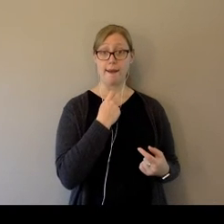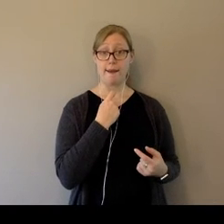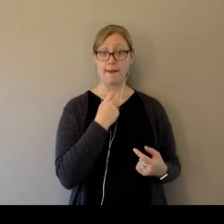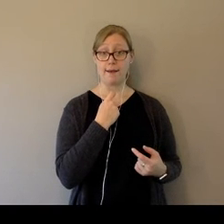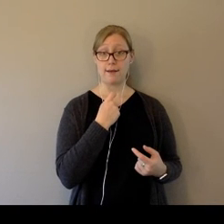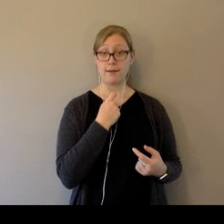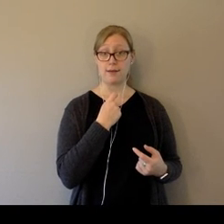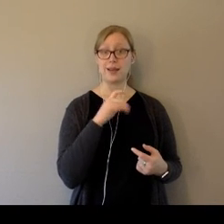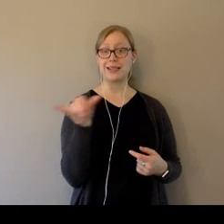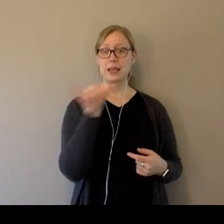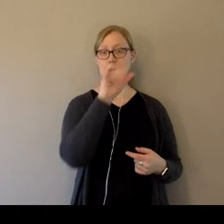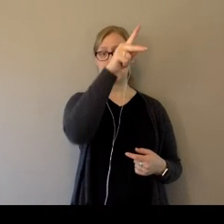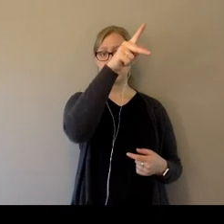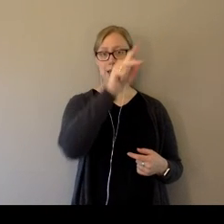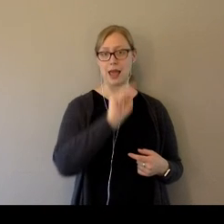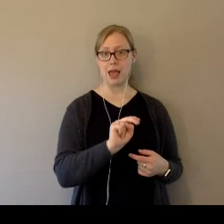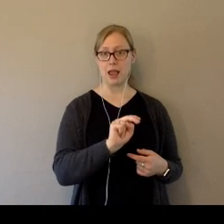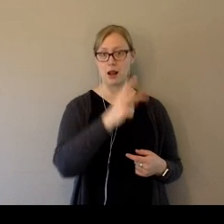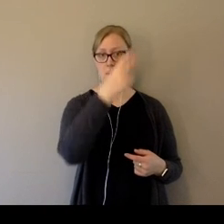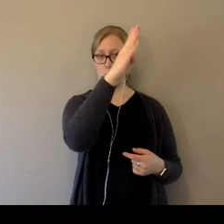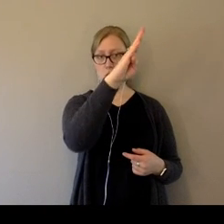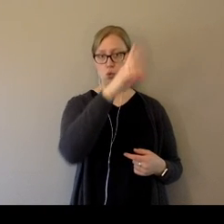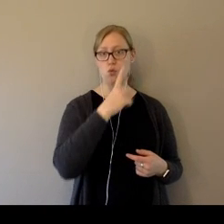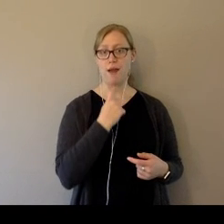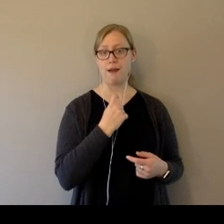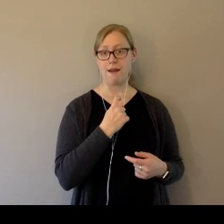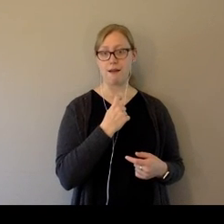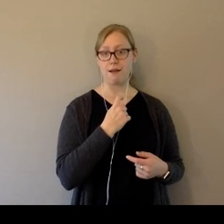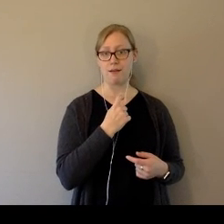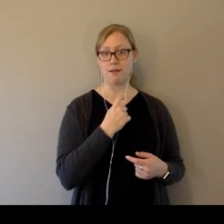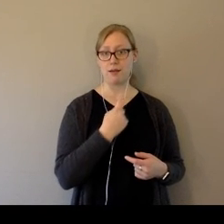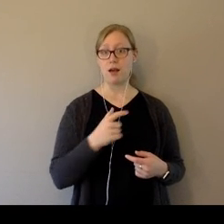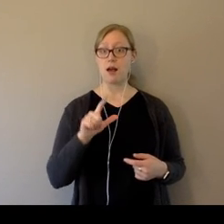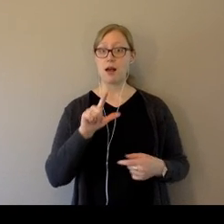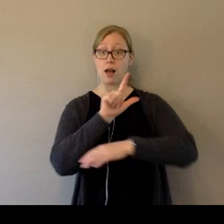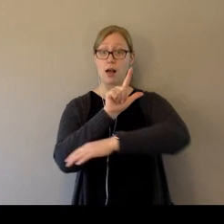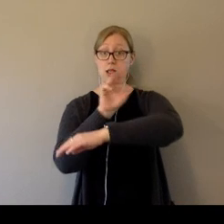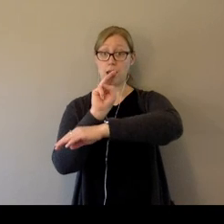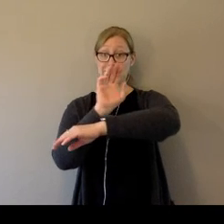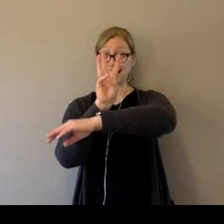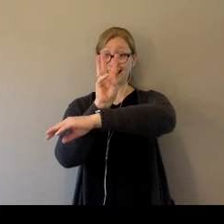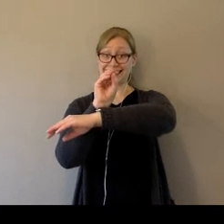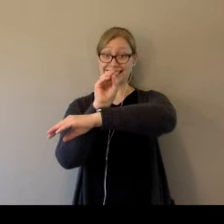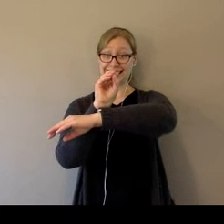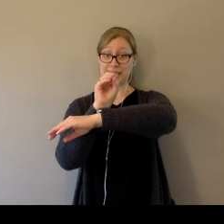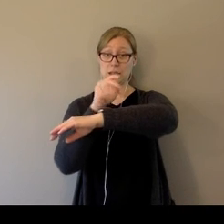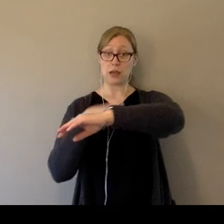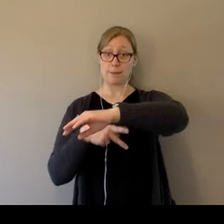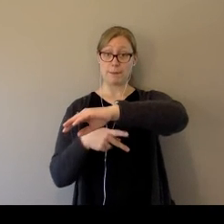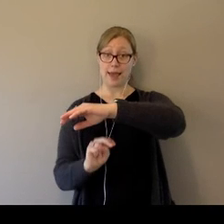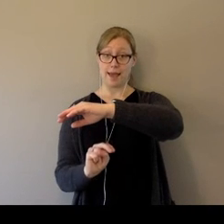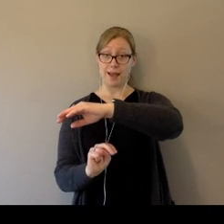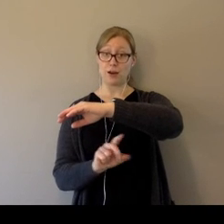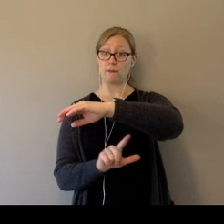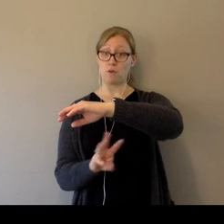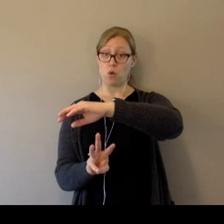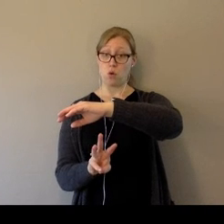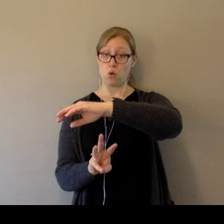PN. And LM is 60, PN is